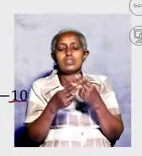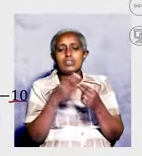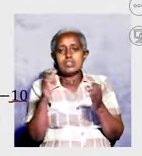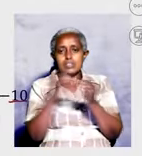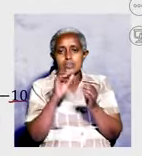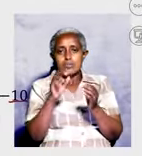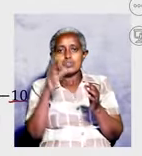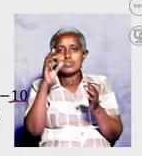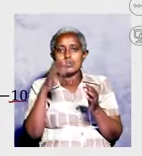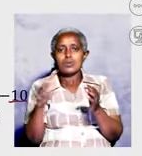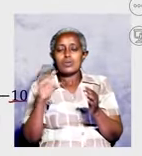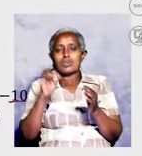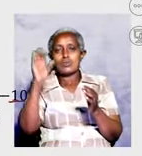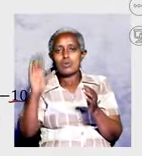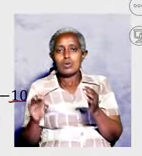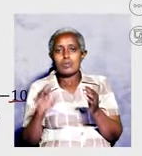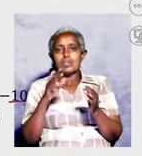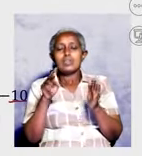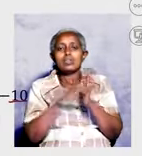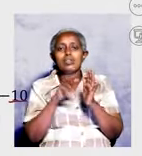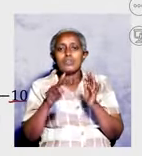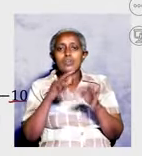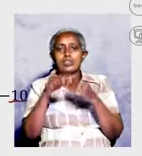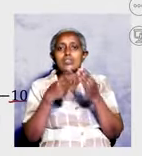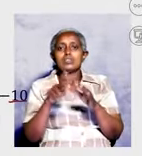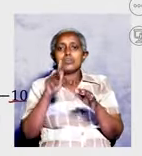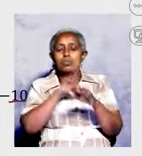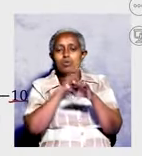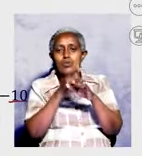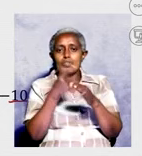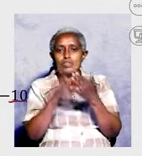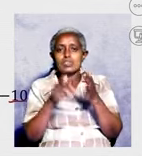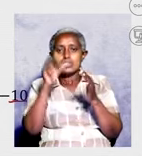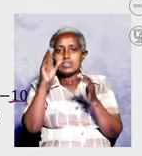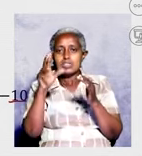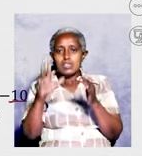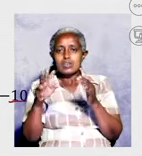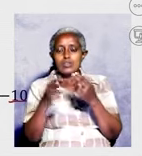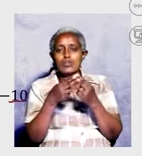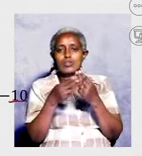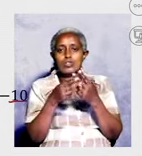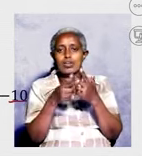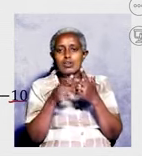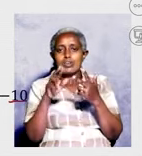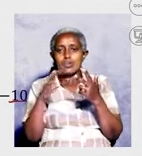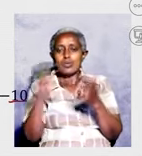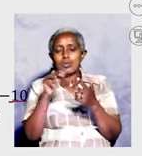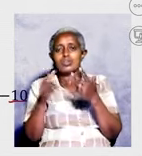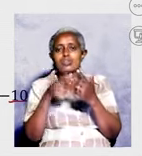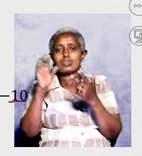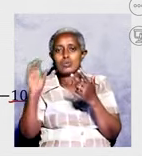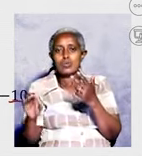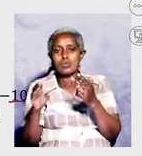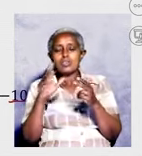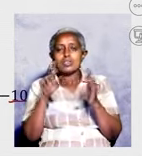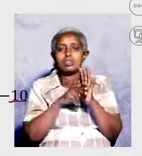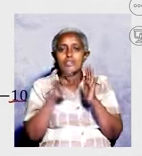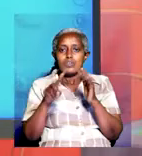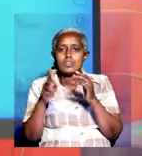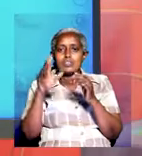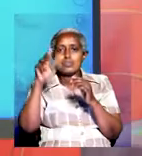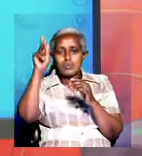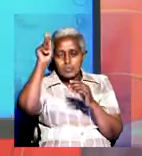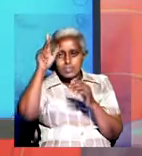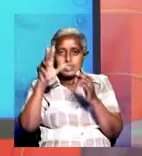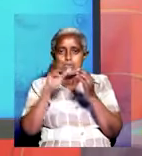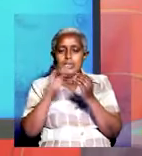So -1 the power of this is found in third row and third column. So -1 the power of 3 plus 3 times by